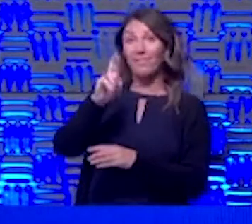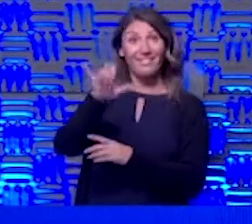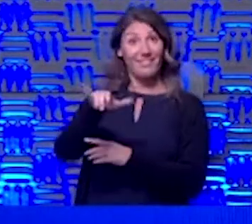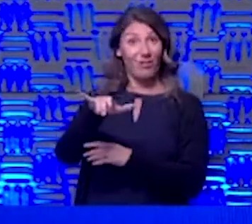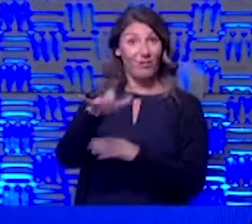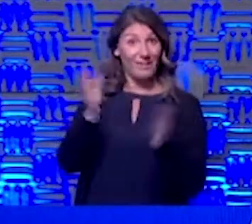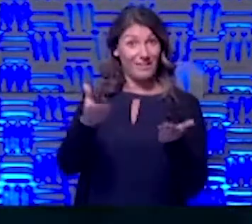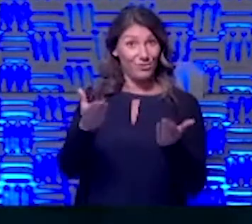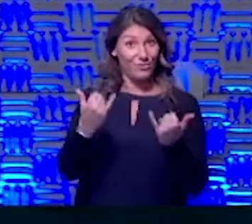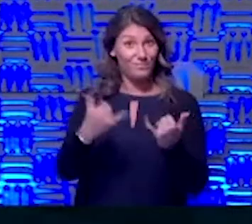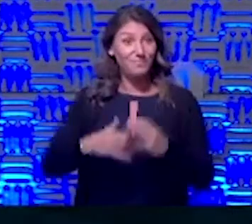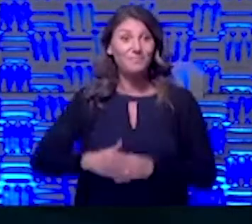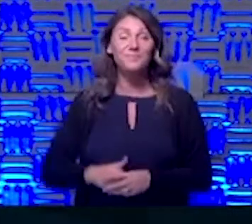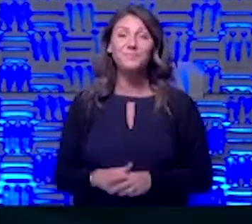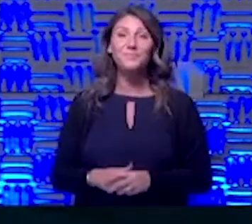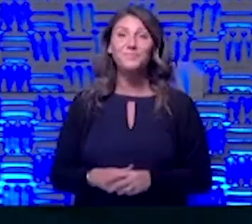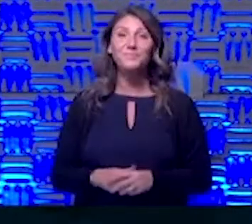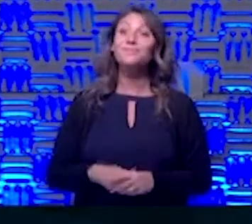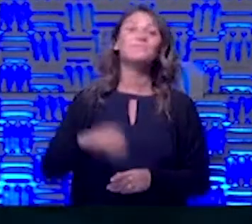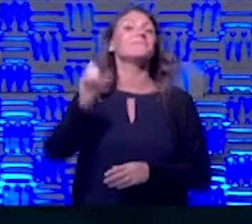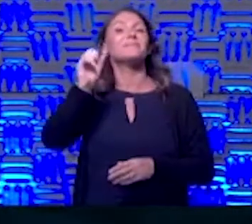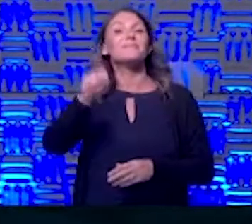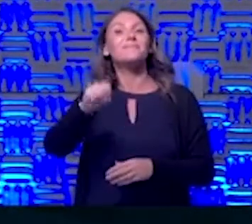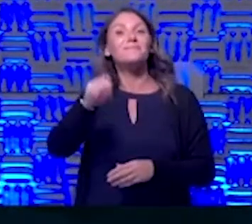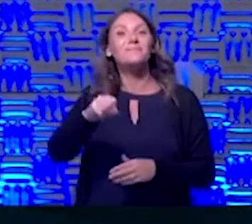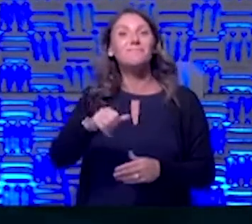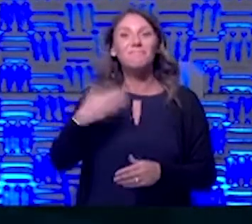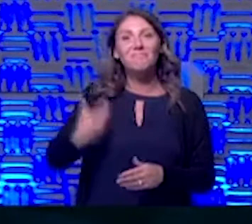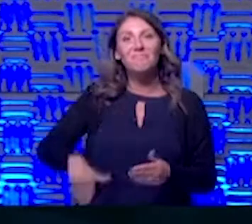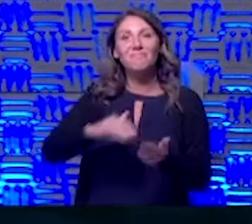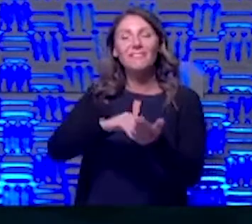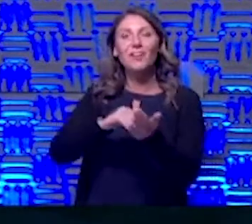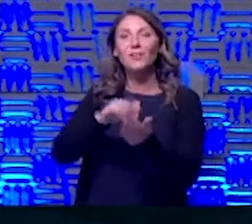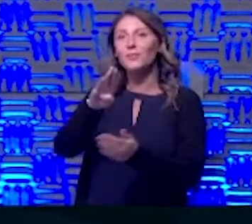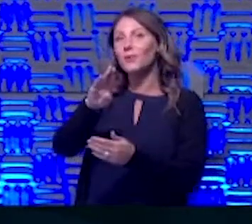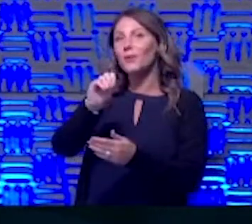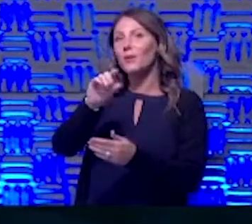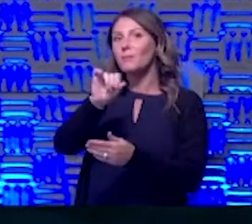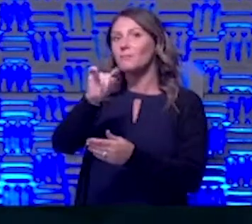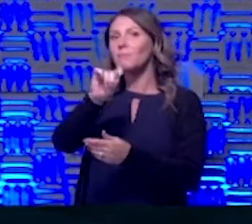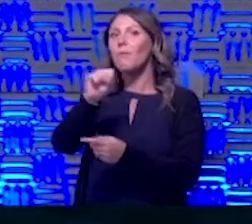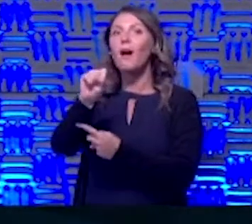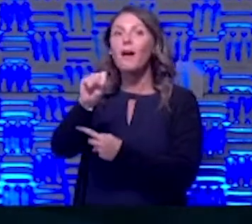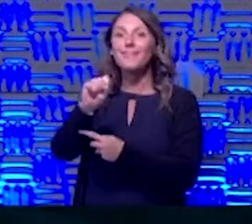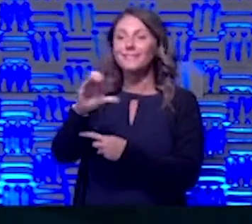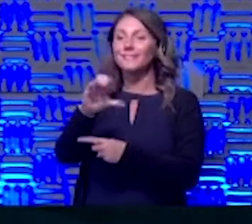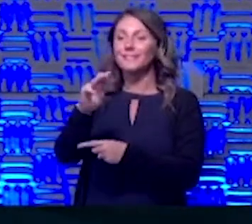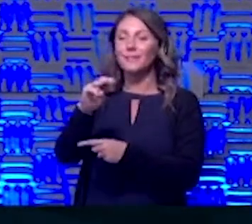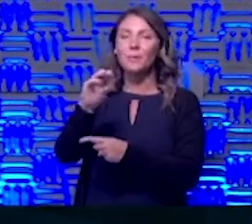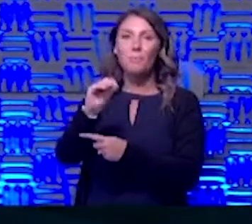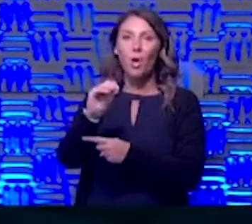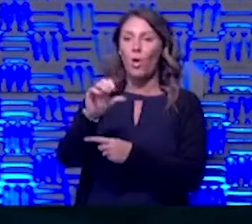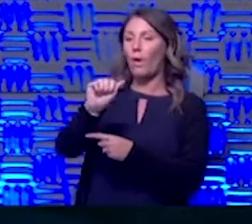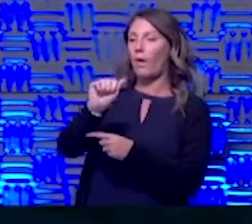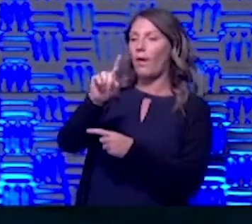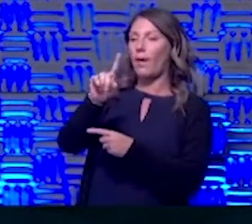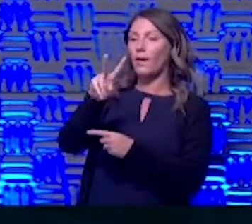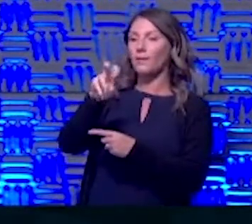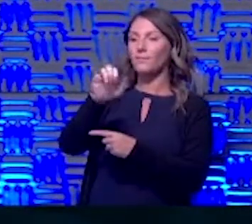the line? Yes, I am. This is Larry Botts. I'm the Chief Medical Officer for AdventHealth Shawnee